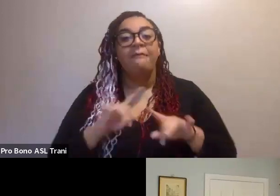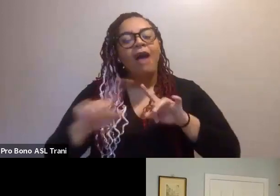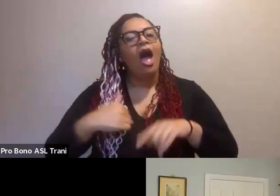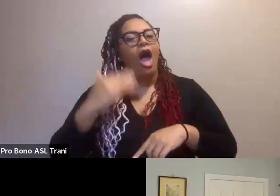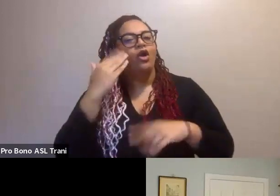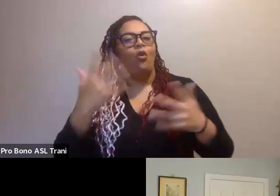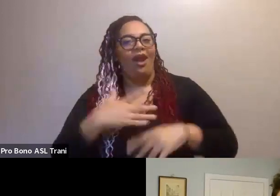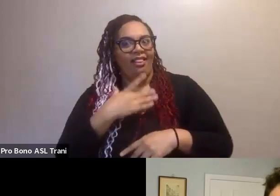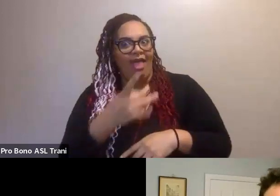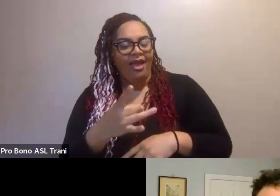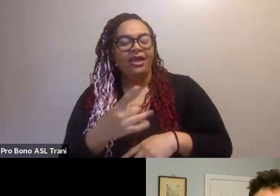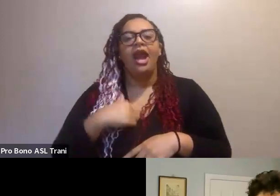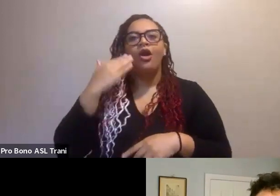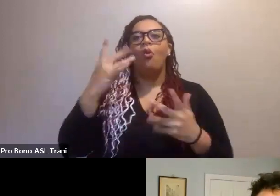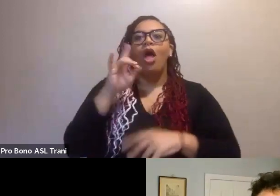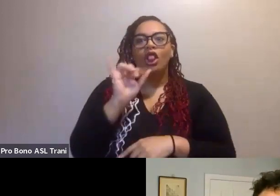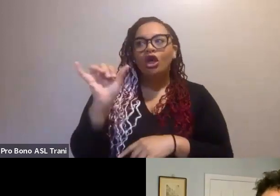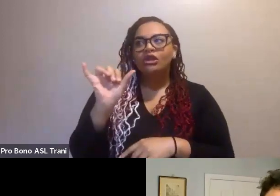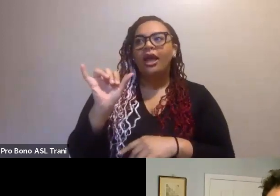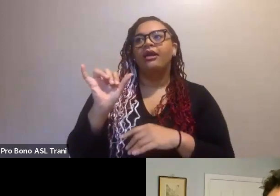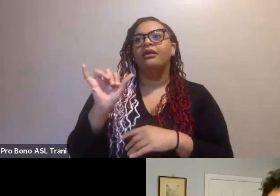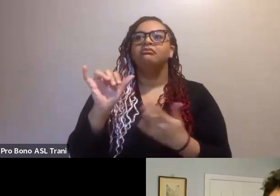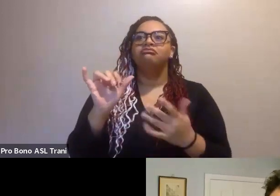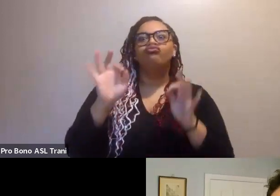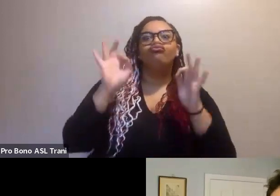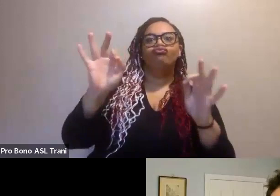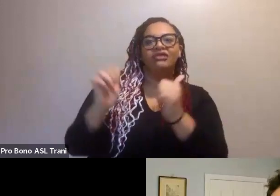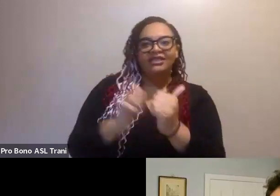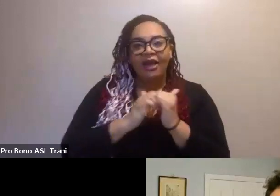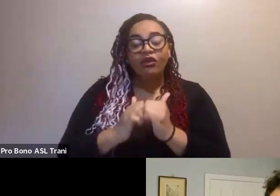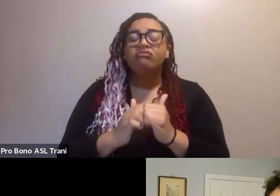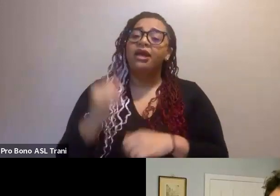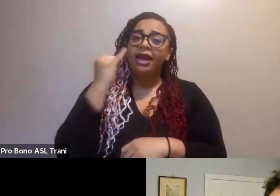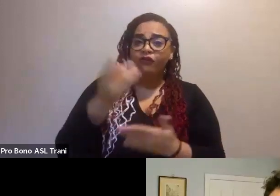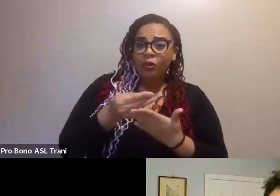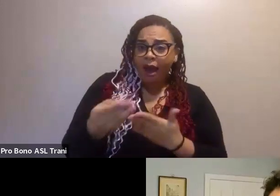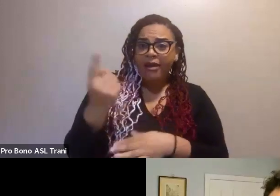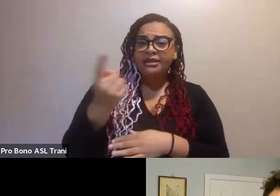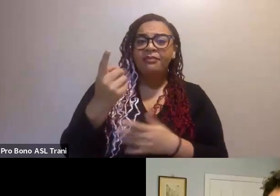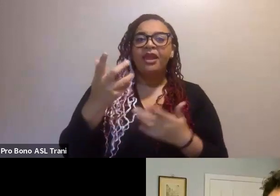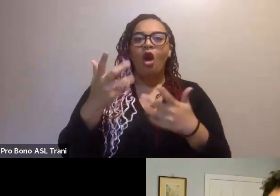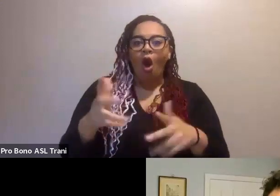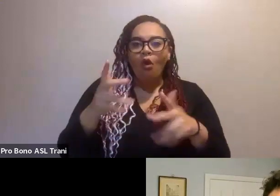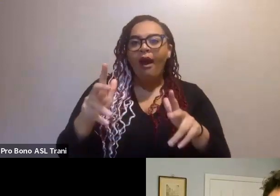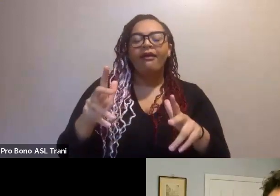like looks good together, I guess. And when you already buy a bouquet that has the flowers already